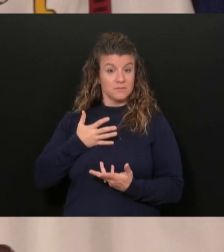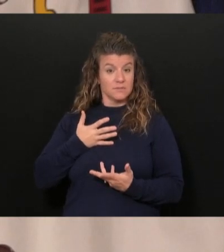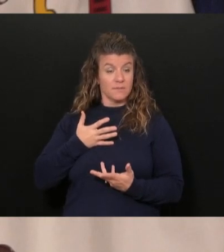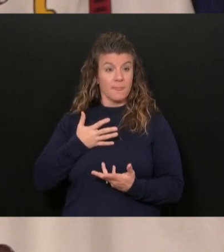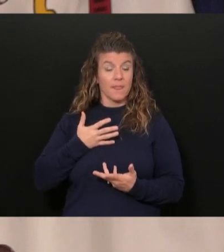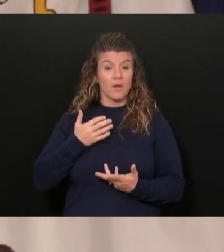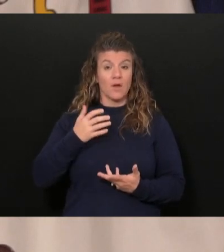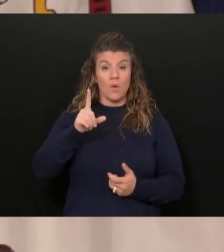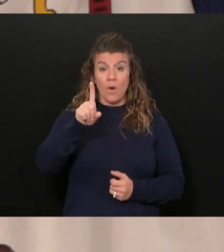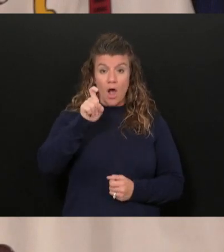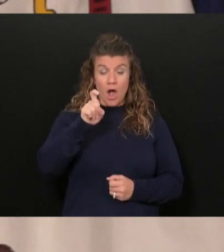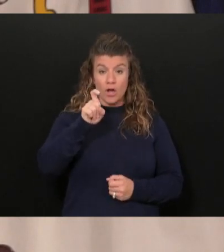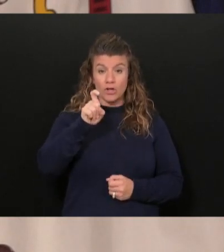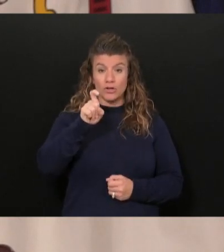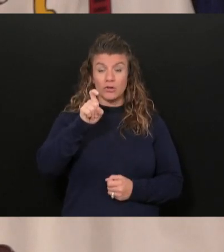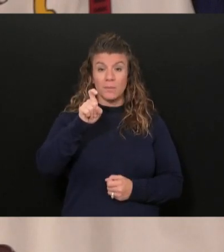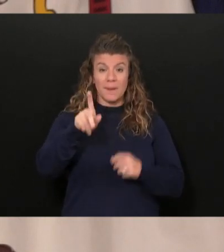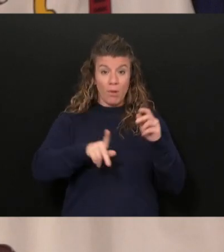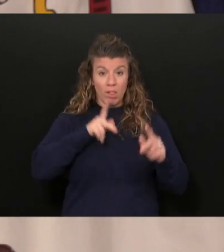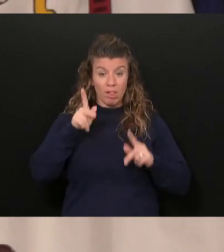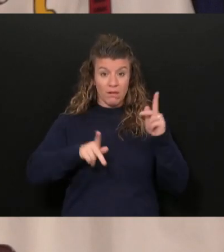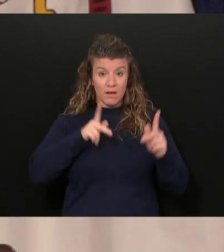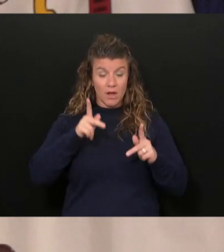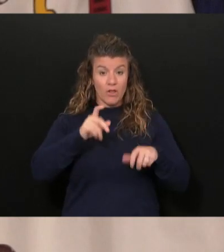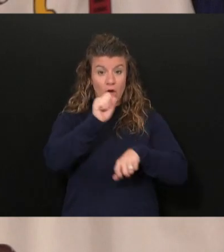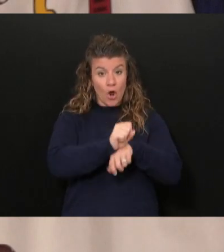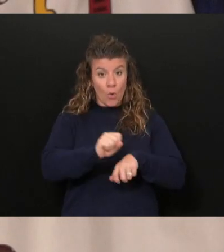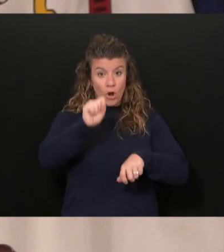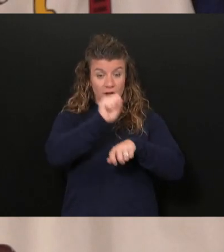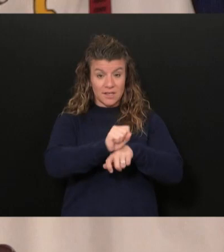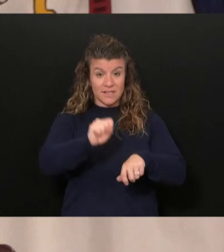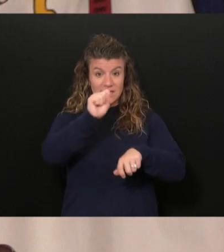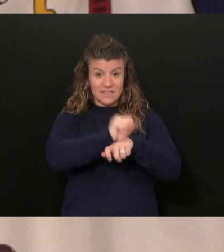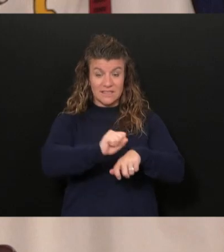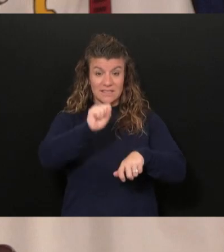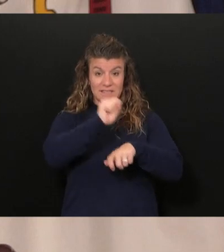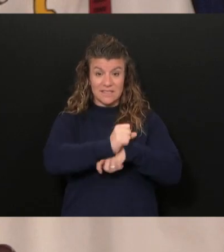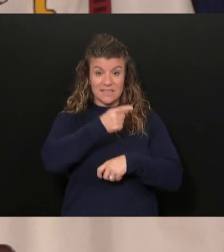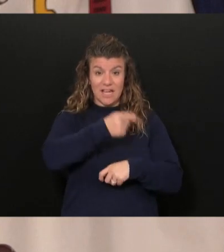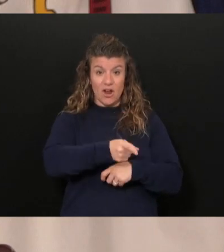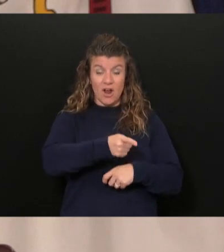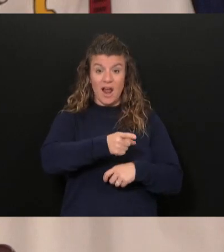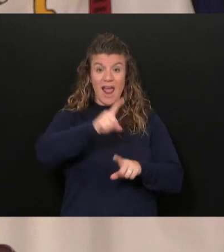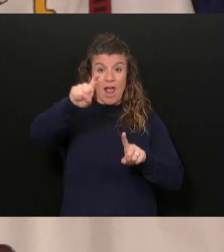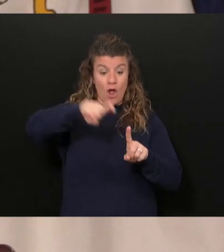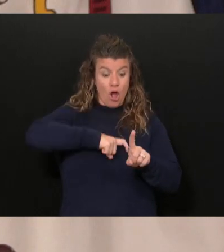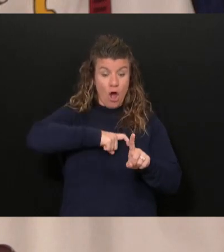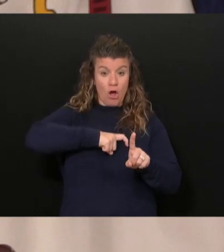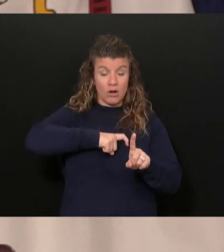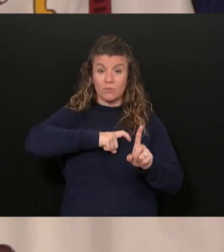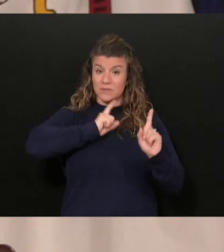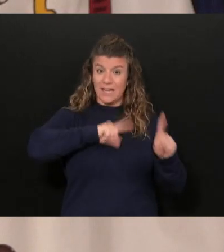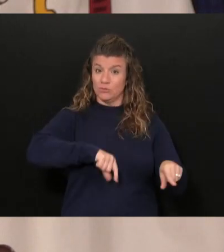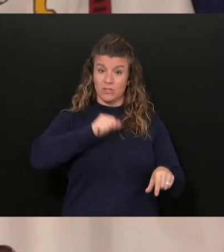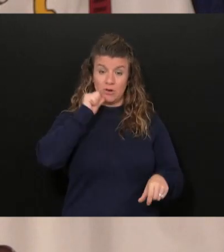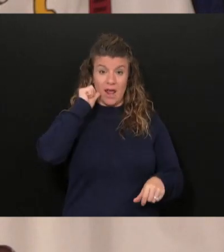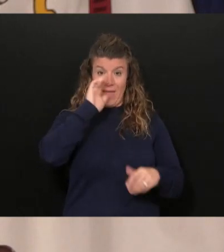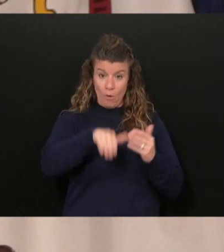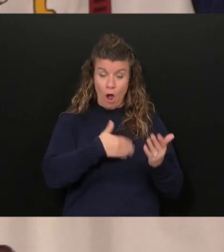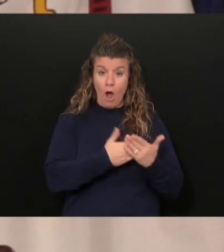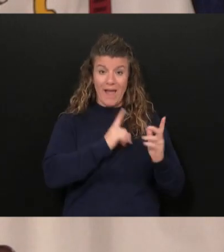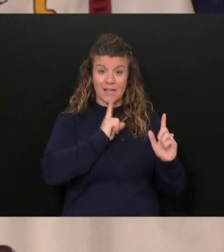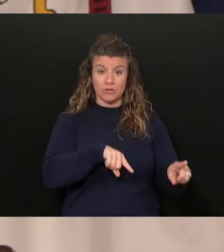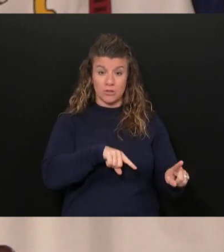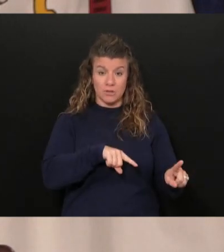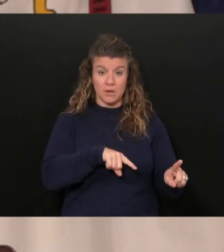we have 100 agents that are working this, and every single call was answered. Now, you know,